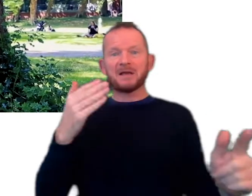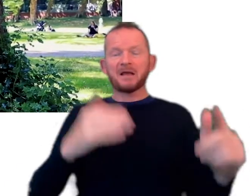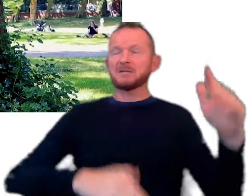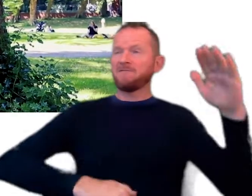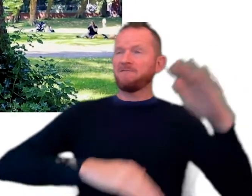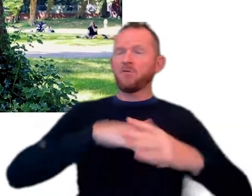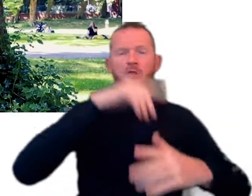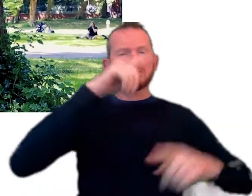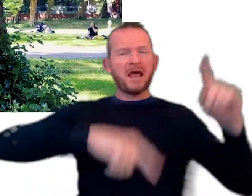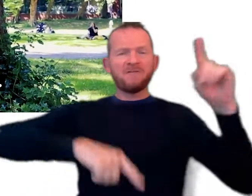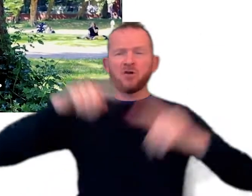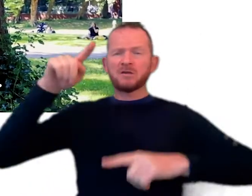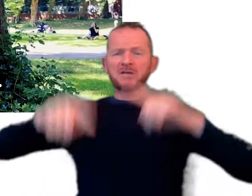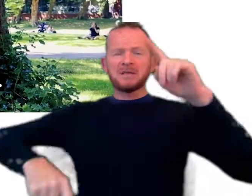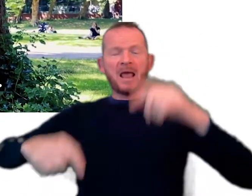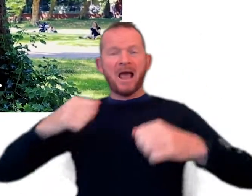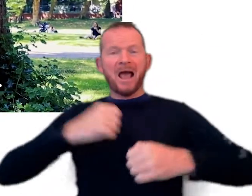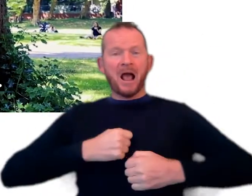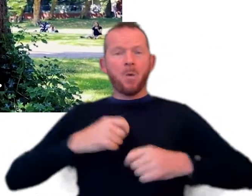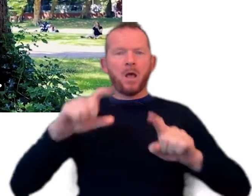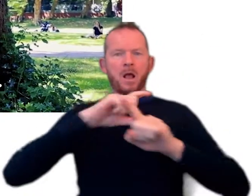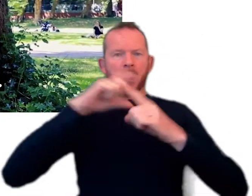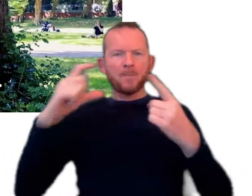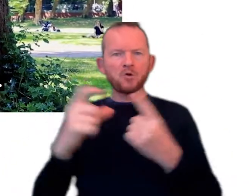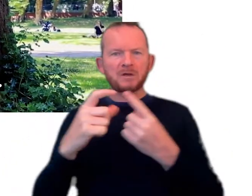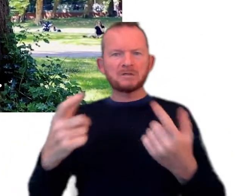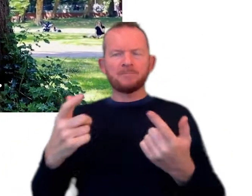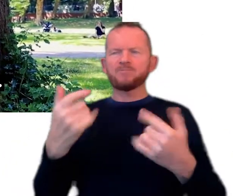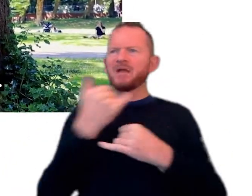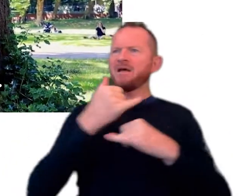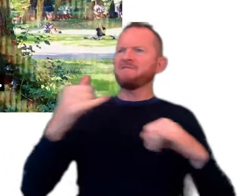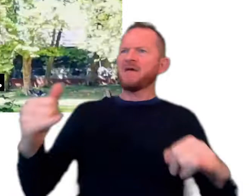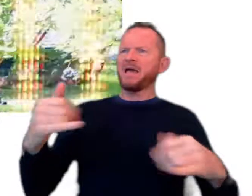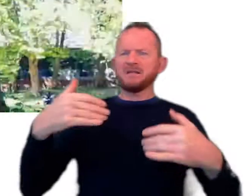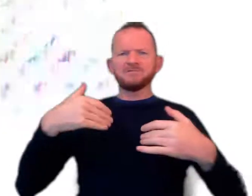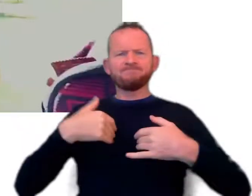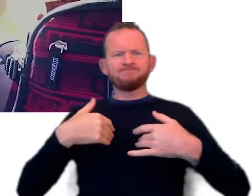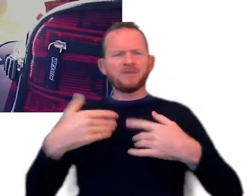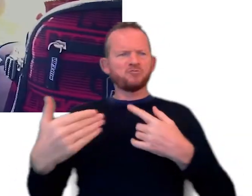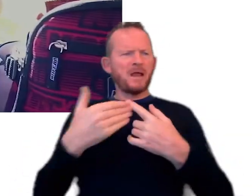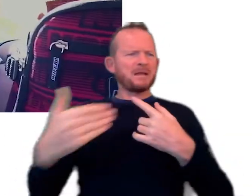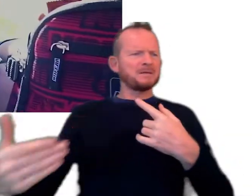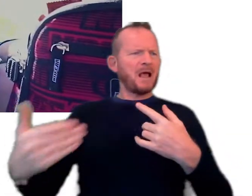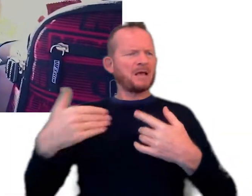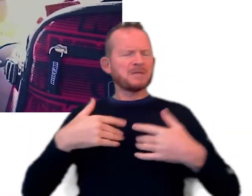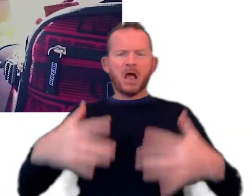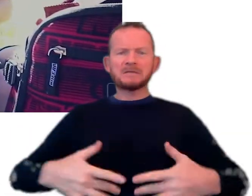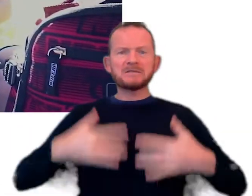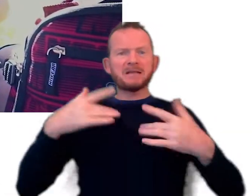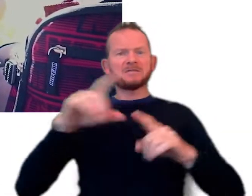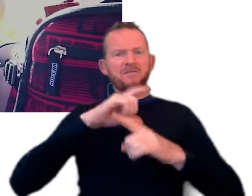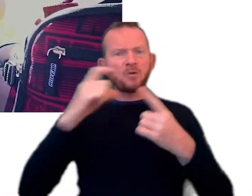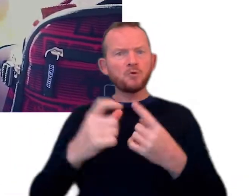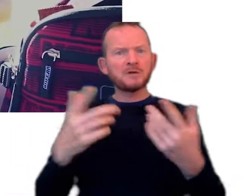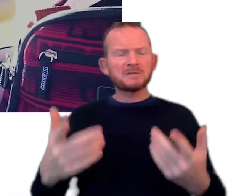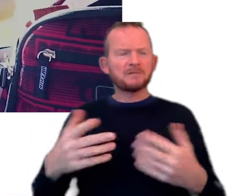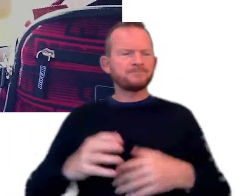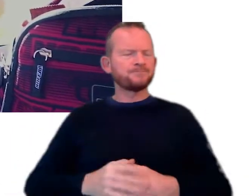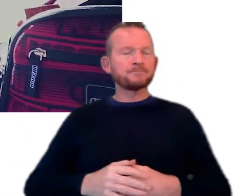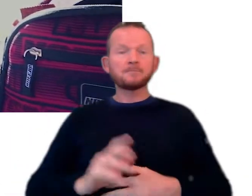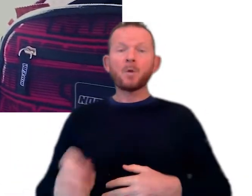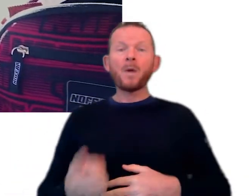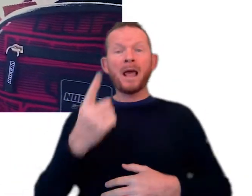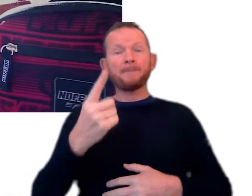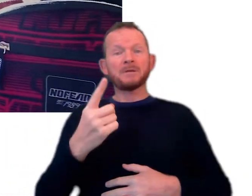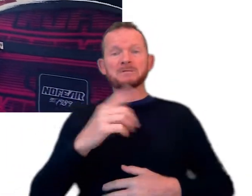of our community, and it fails to recognise our sensory needs as well. And what happens is, this has an